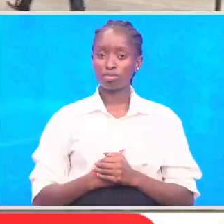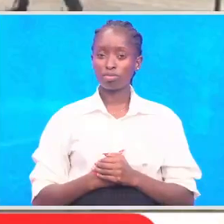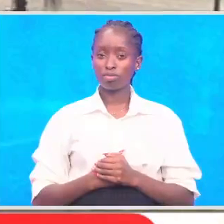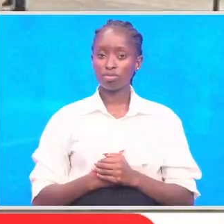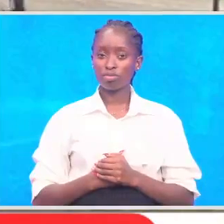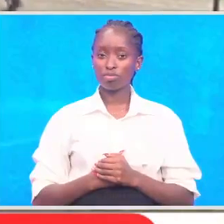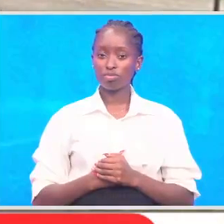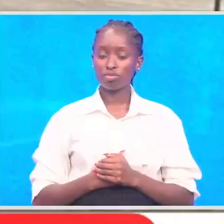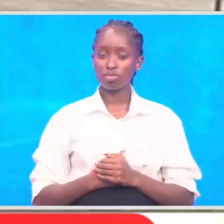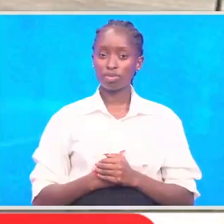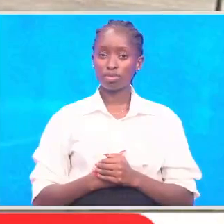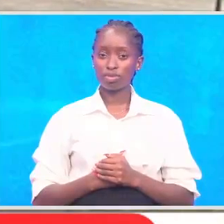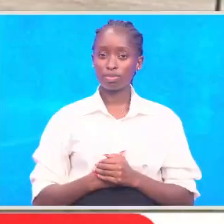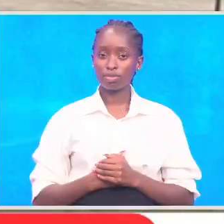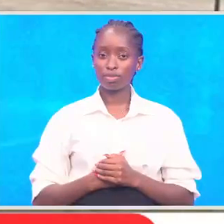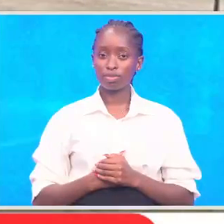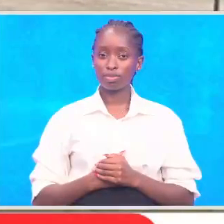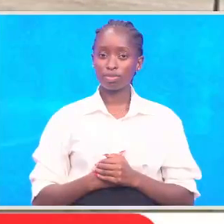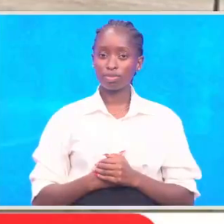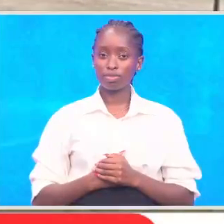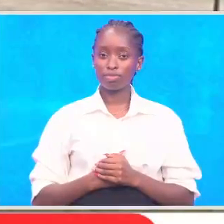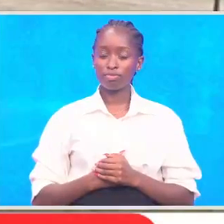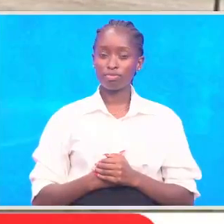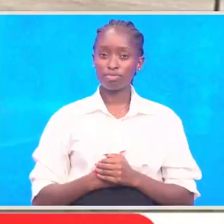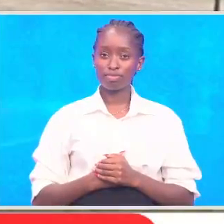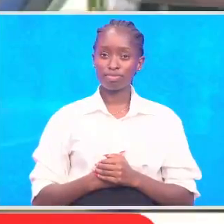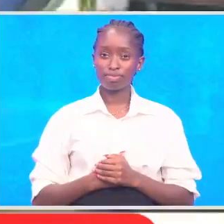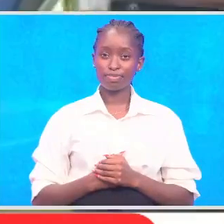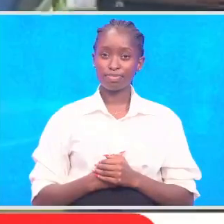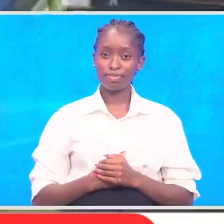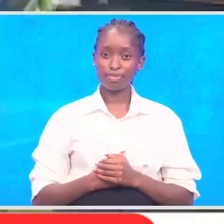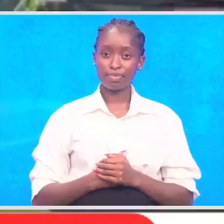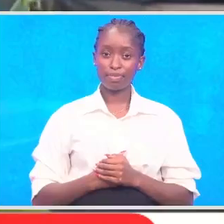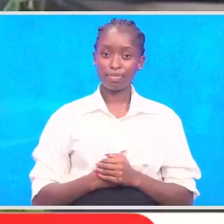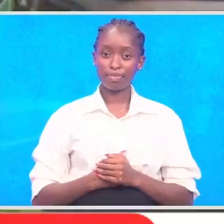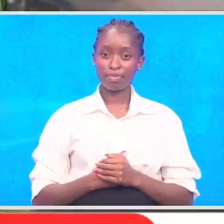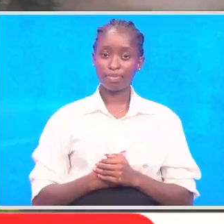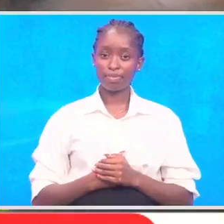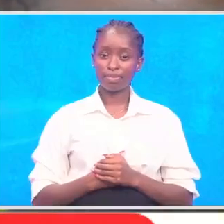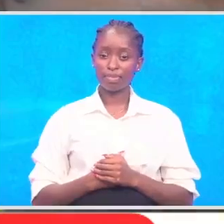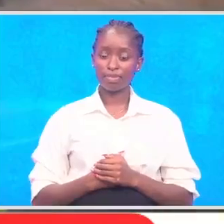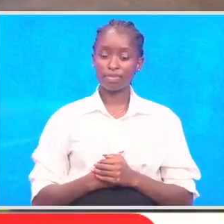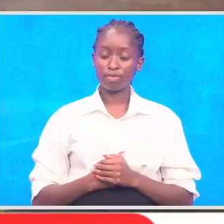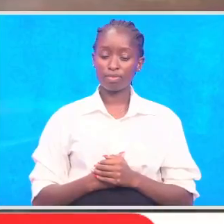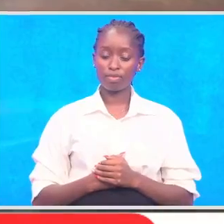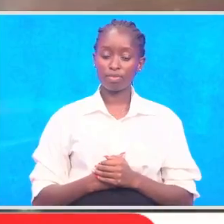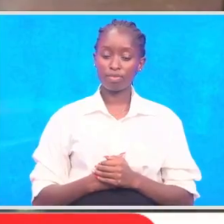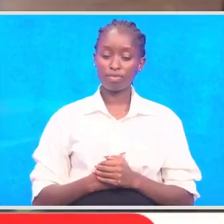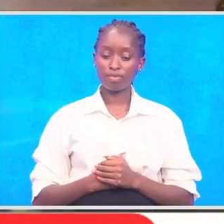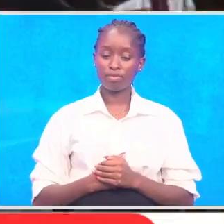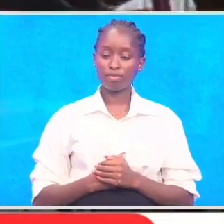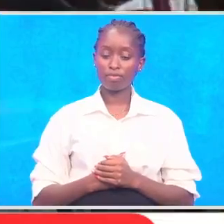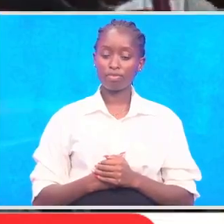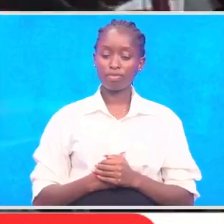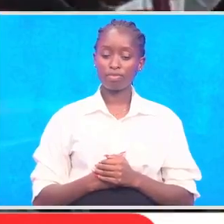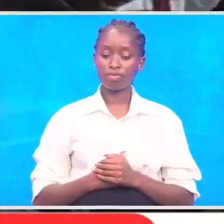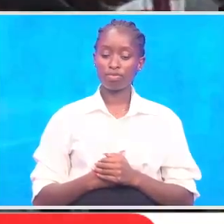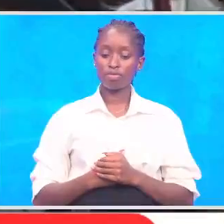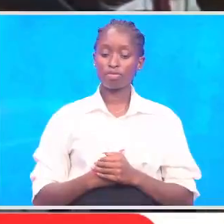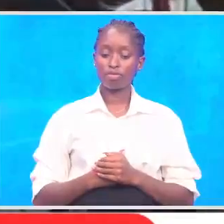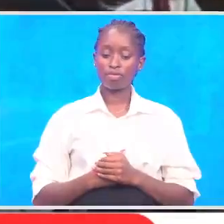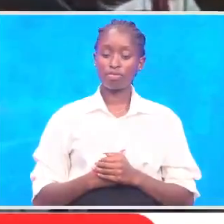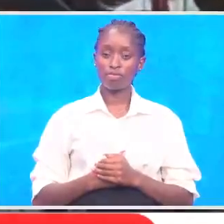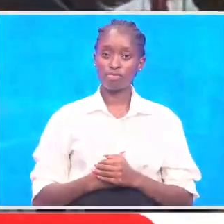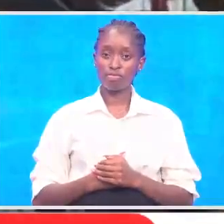damage, the irreparable damage to our lives in Kenya. Ruth Ndongo, a victim who was involved in an accident at